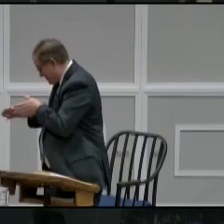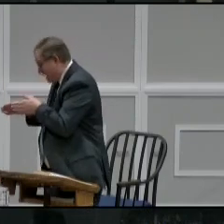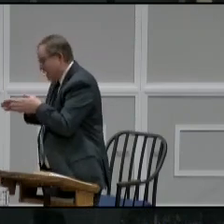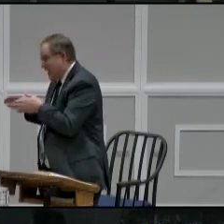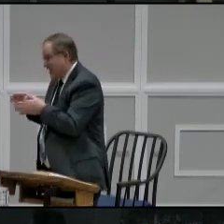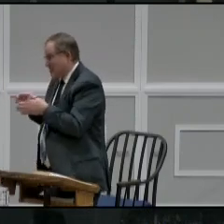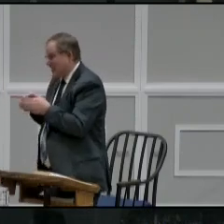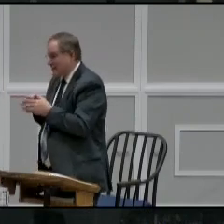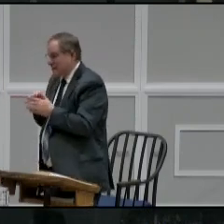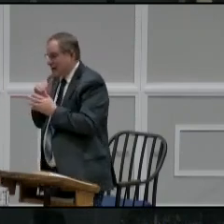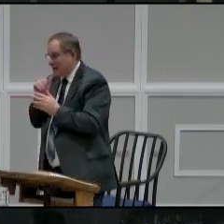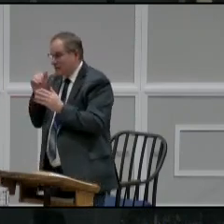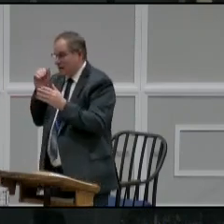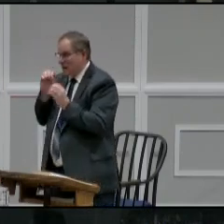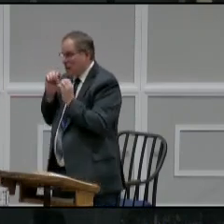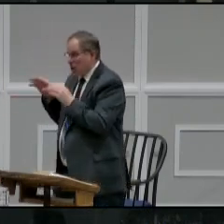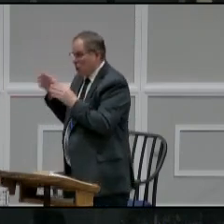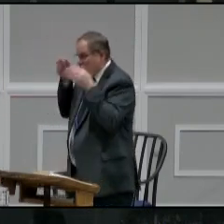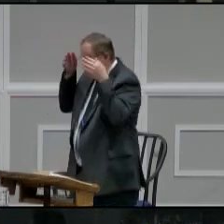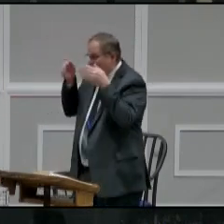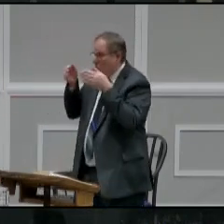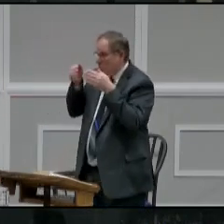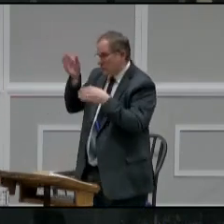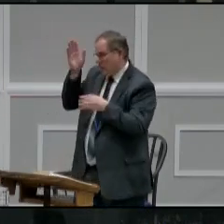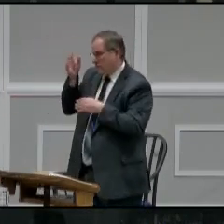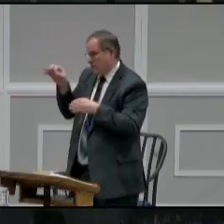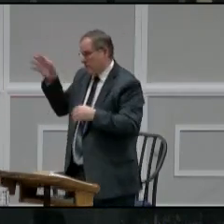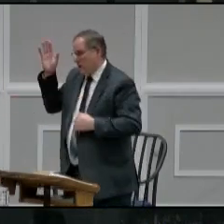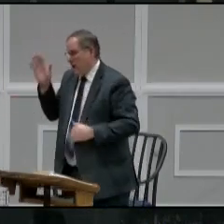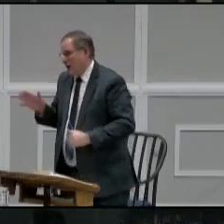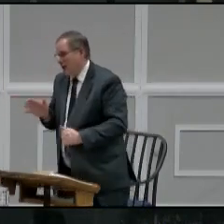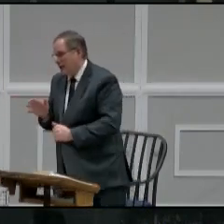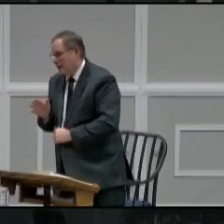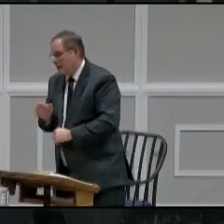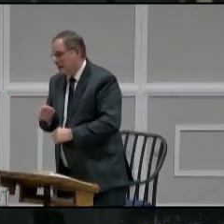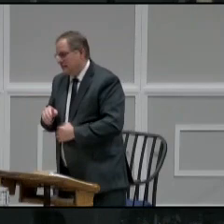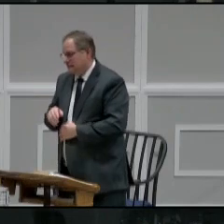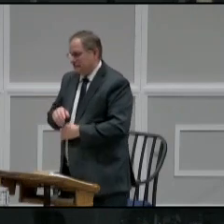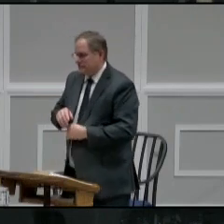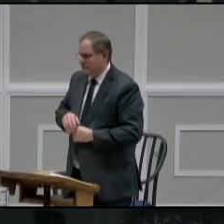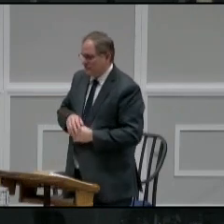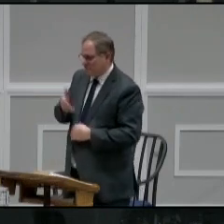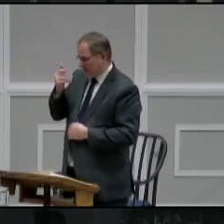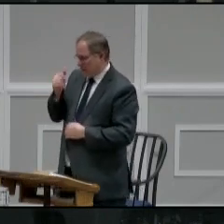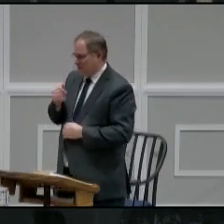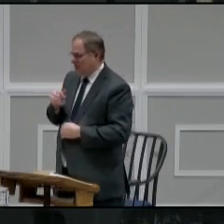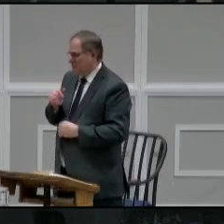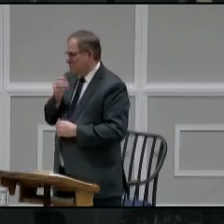choice into that place. Because of unmet expectations.